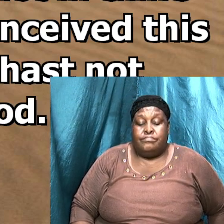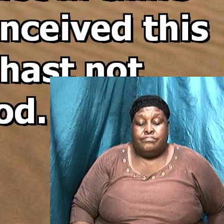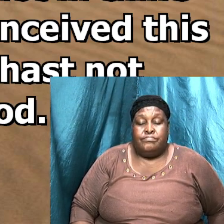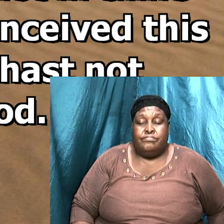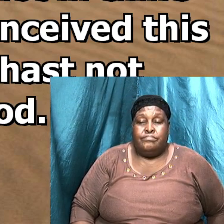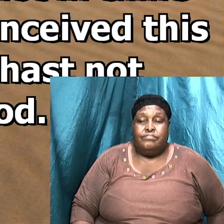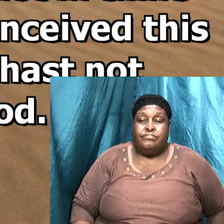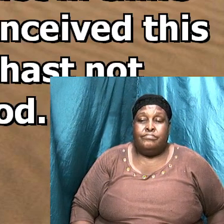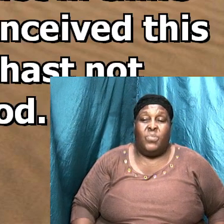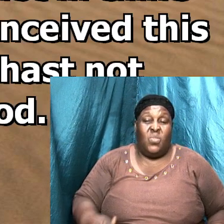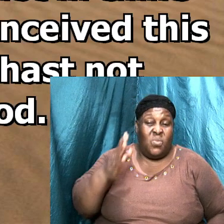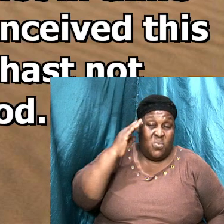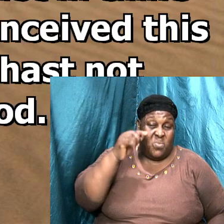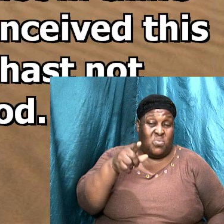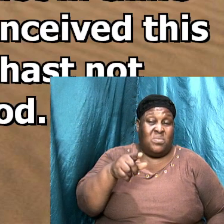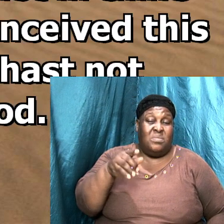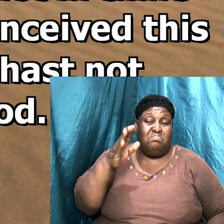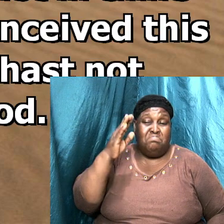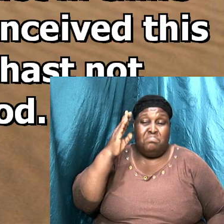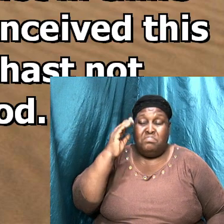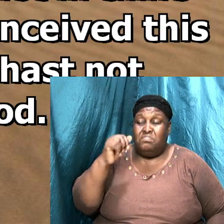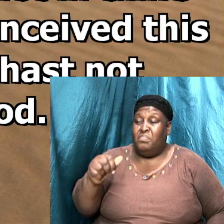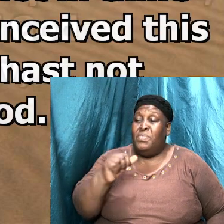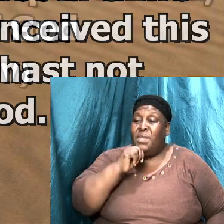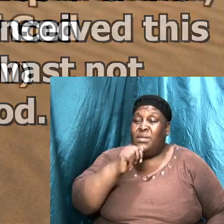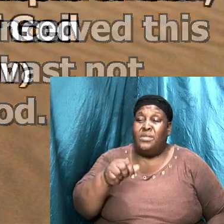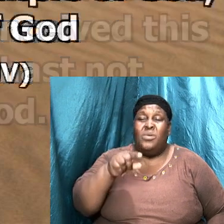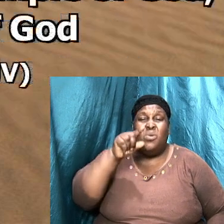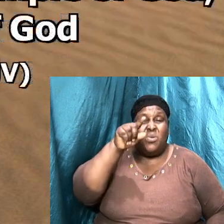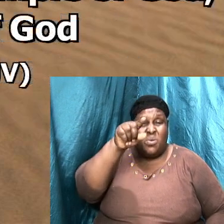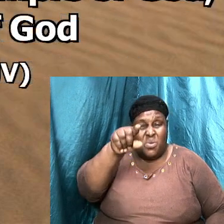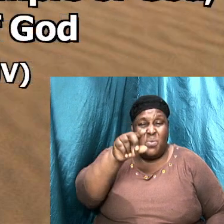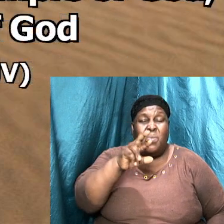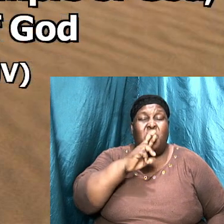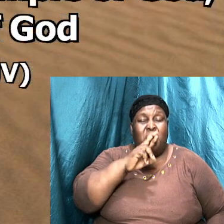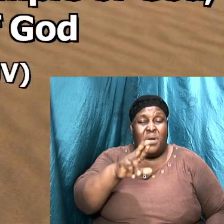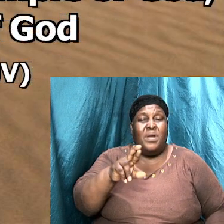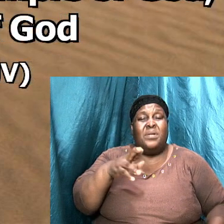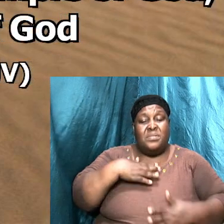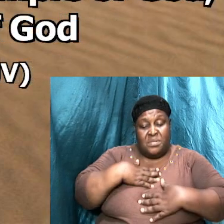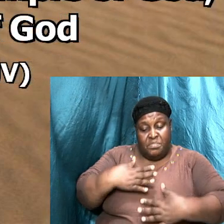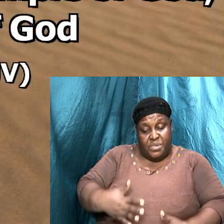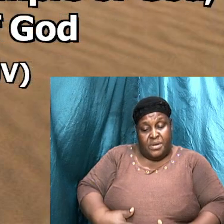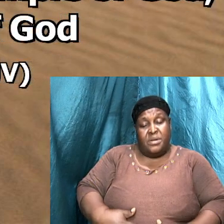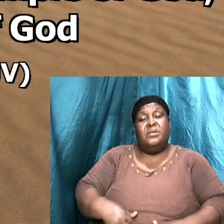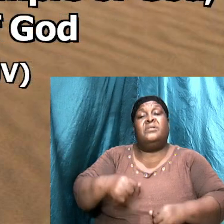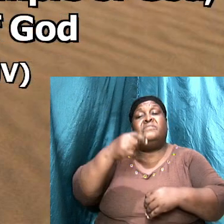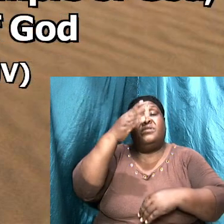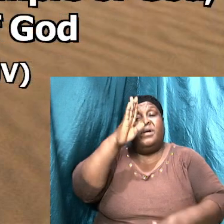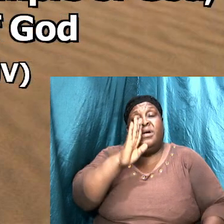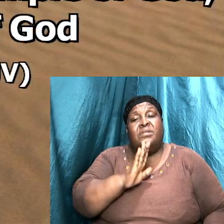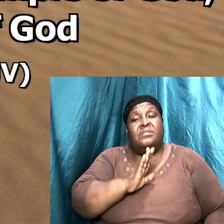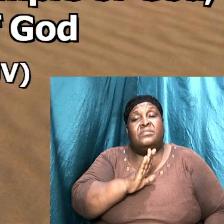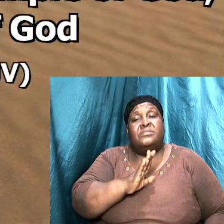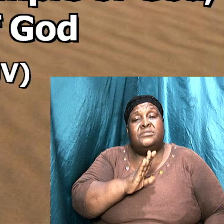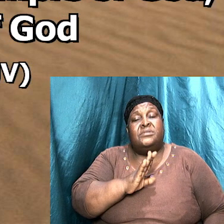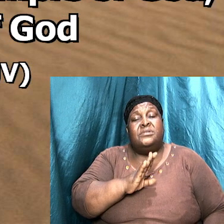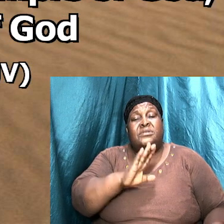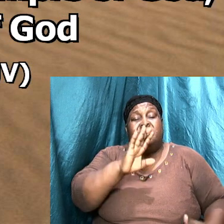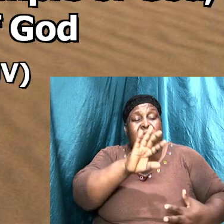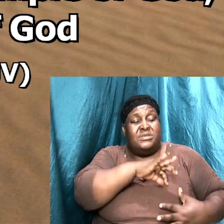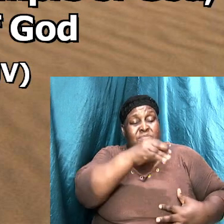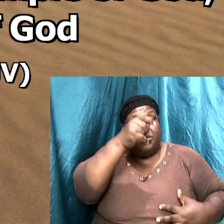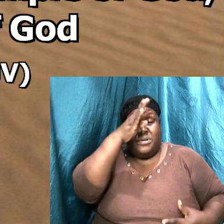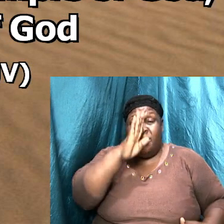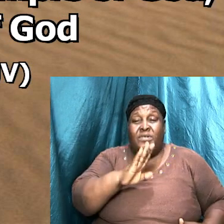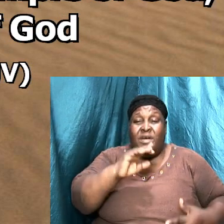Know ye not, that ye are the temple of God, and that the Spirit